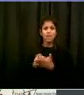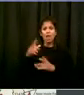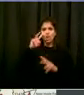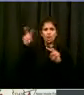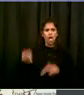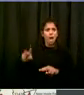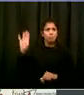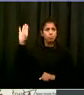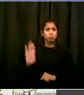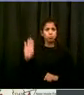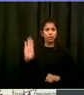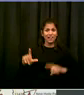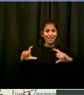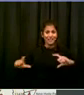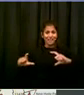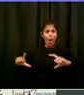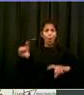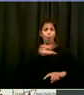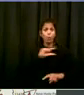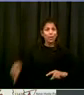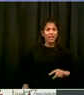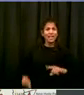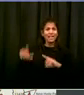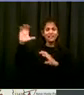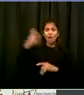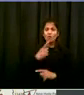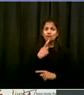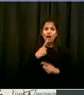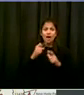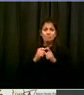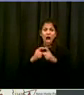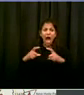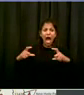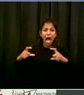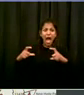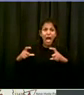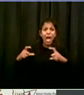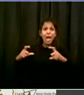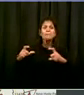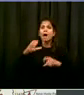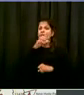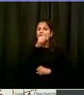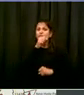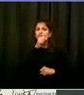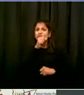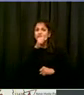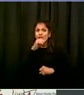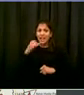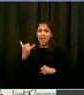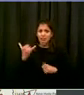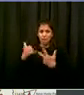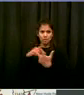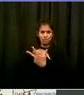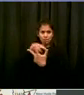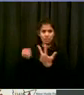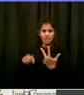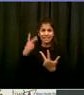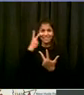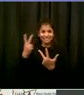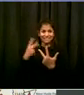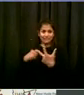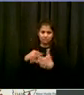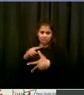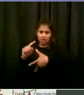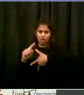I know the governor will be speaking to it in more detail later as well. I want to note that the state maps do not include two areas that